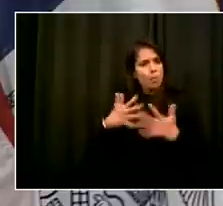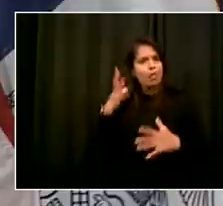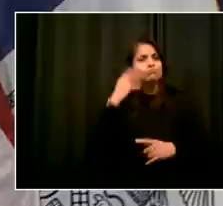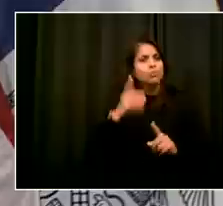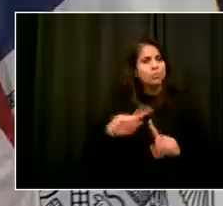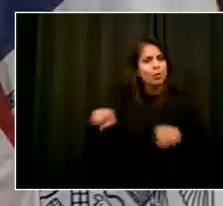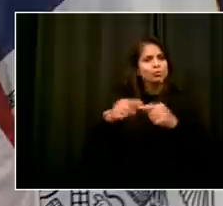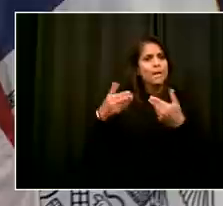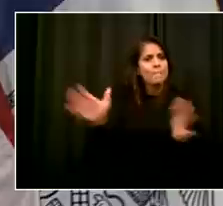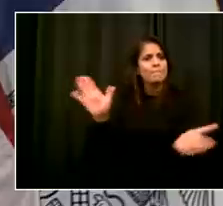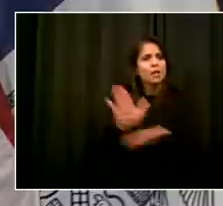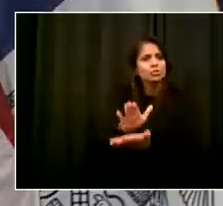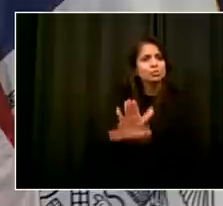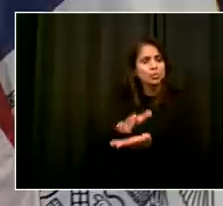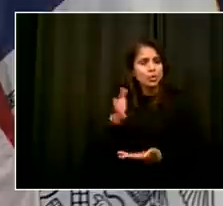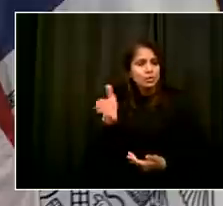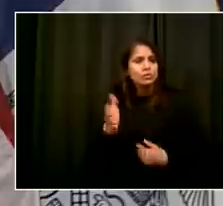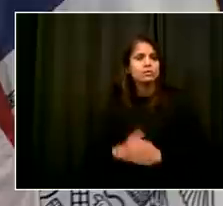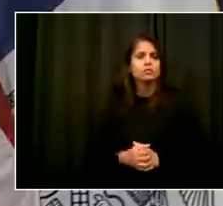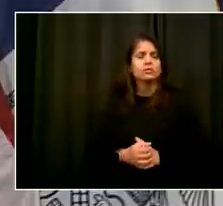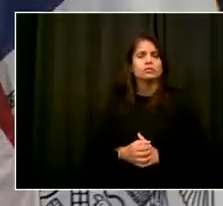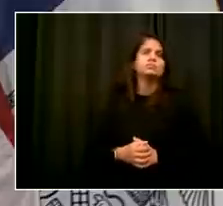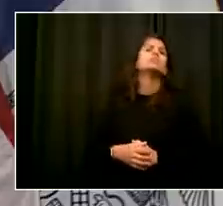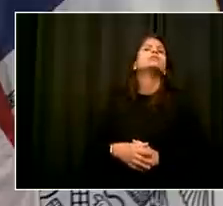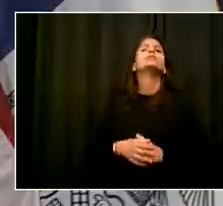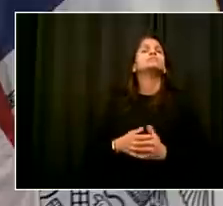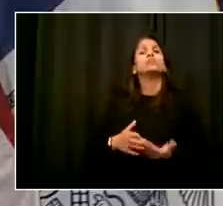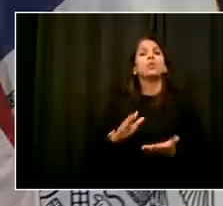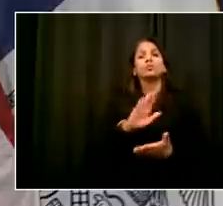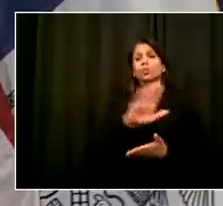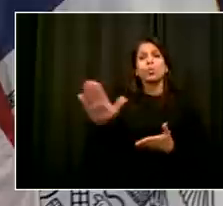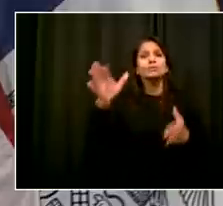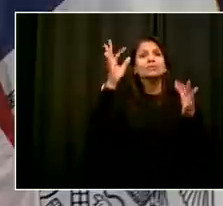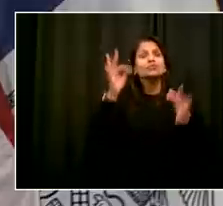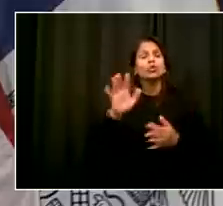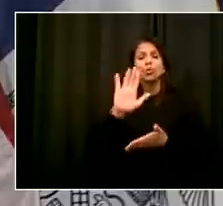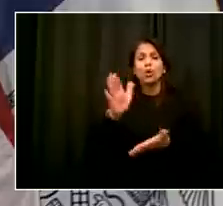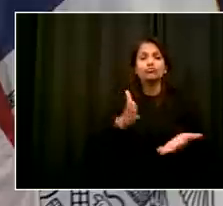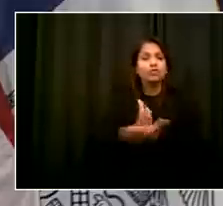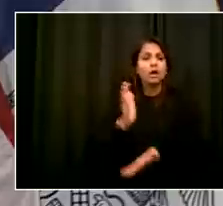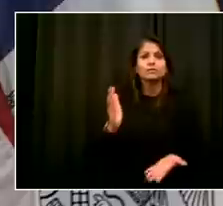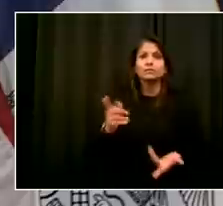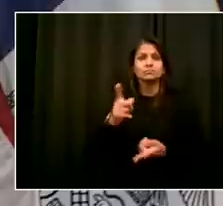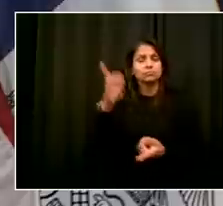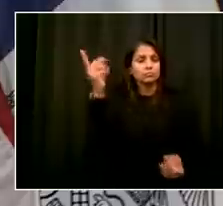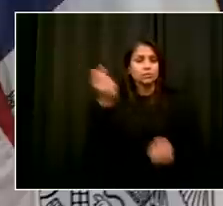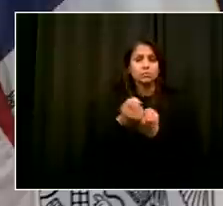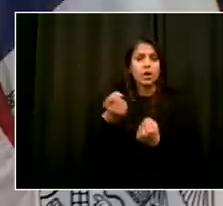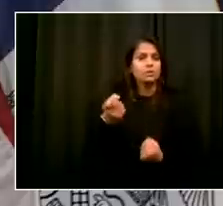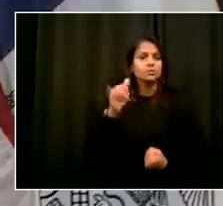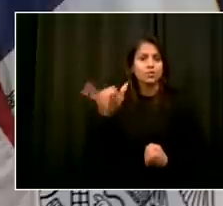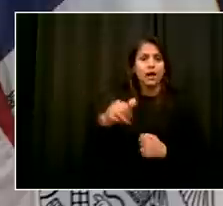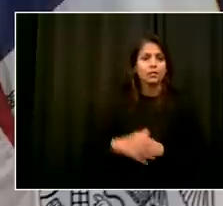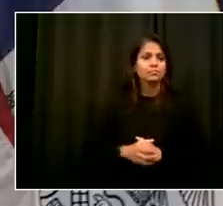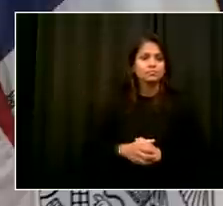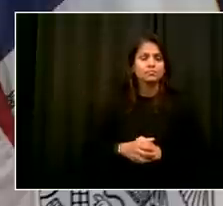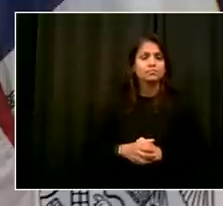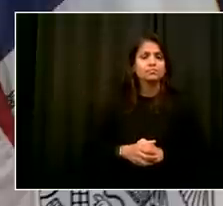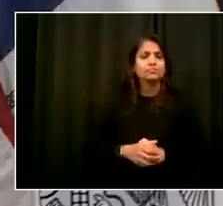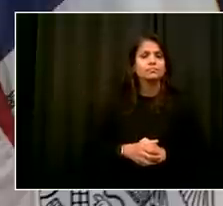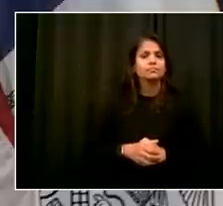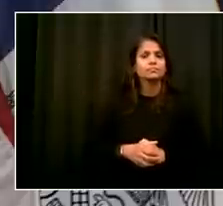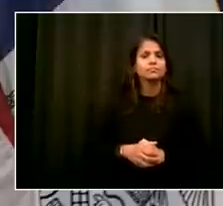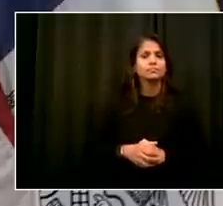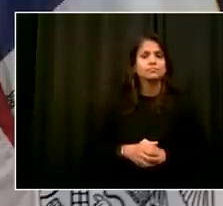will support. And we've made that open opportunity available from the beginning, and obviously with the most recent opt-in period. And I